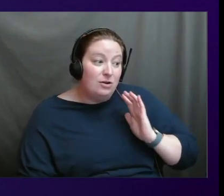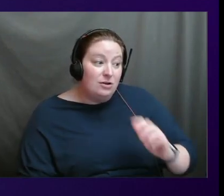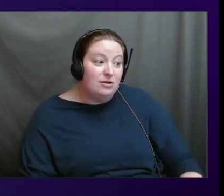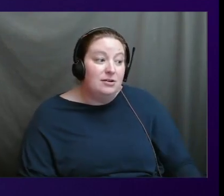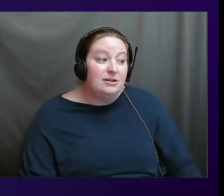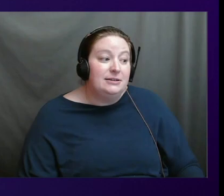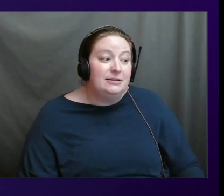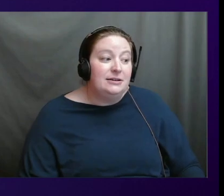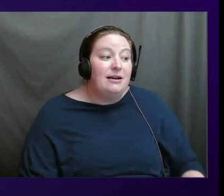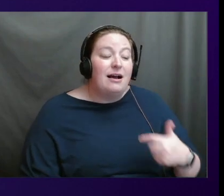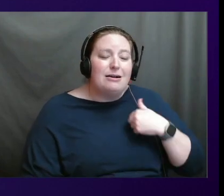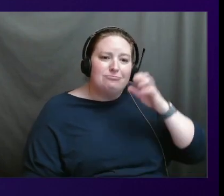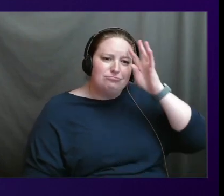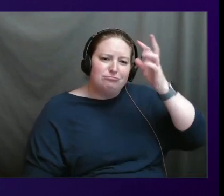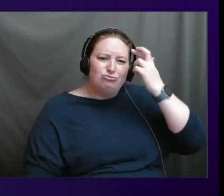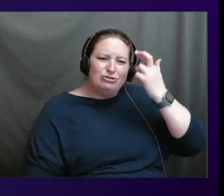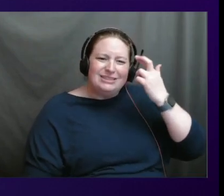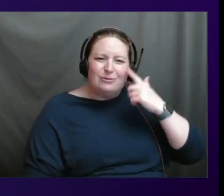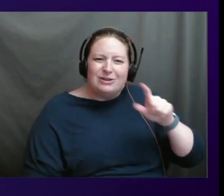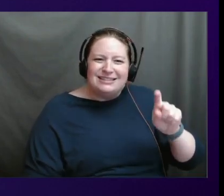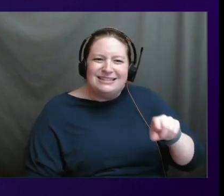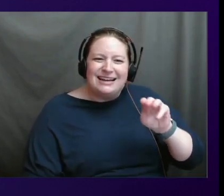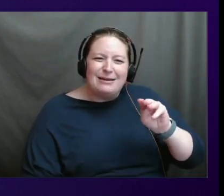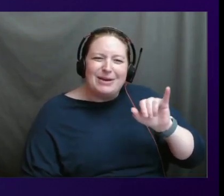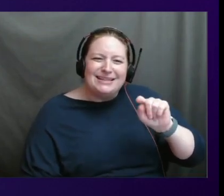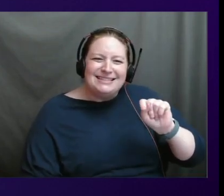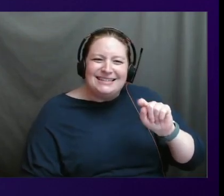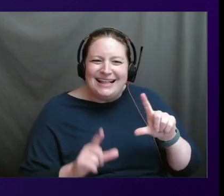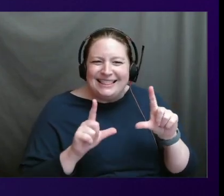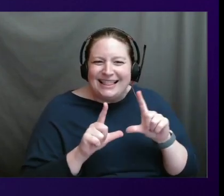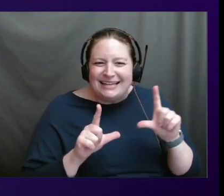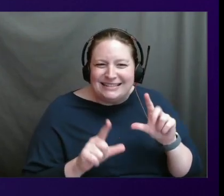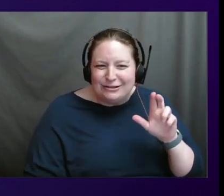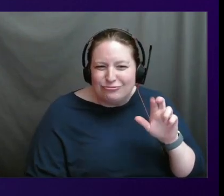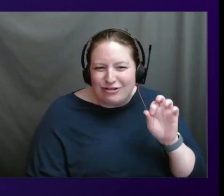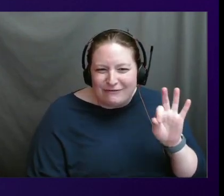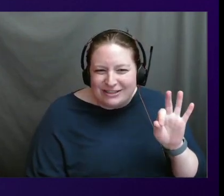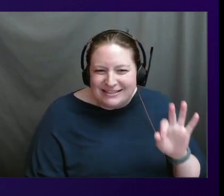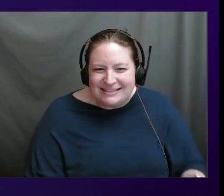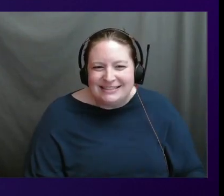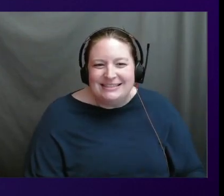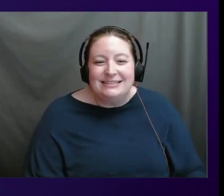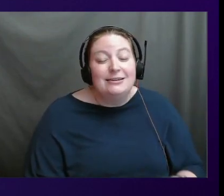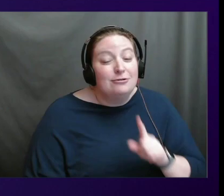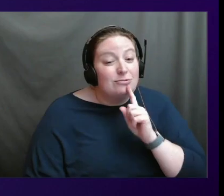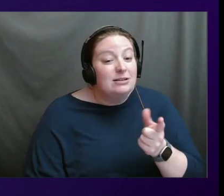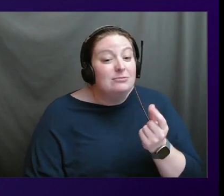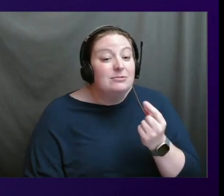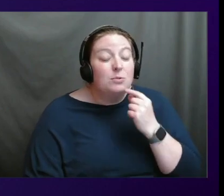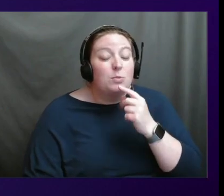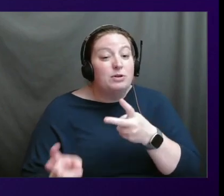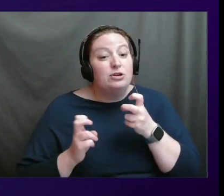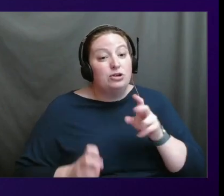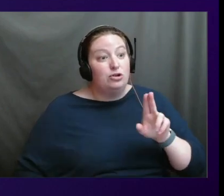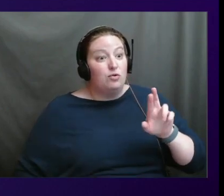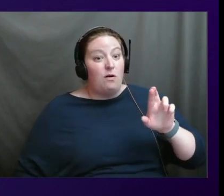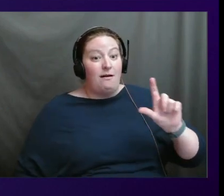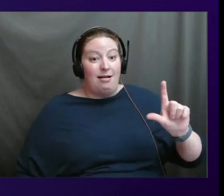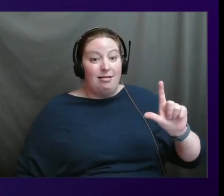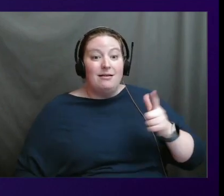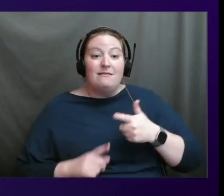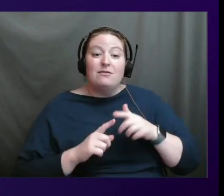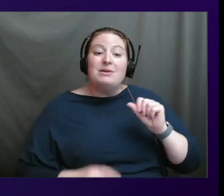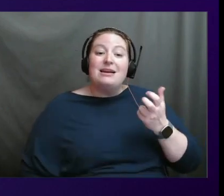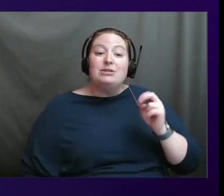reason that it would need to give me an MIT license reference in this. So what we're actually going to be doing is retrieving a URL from an Amazon DynamoDB